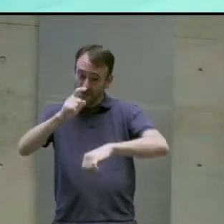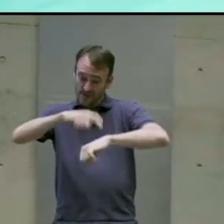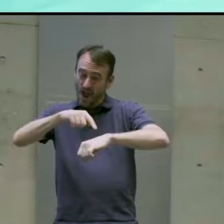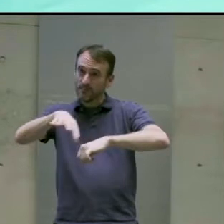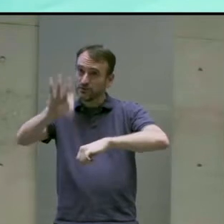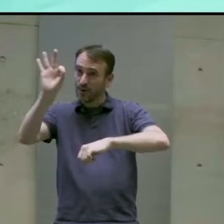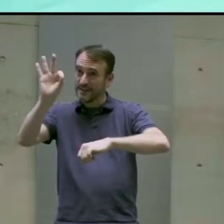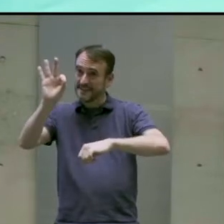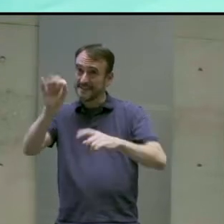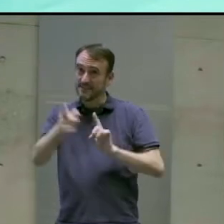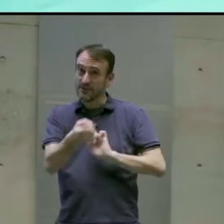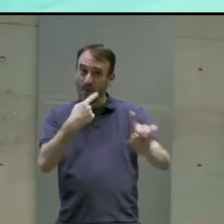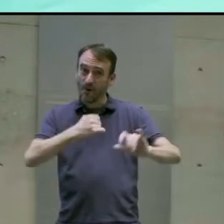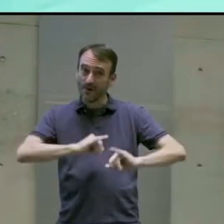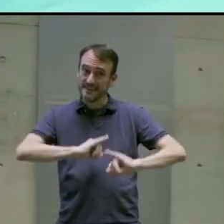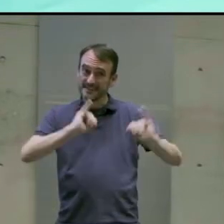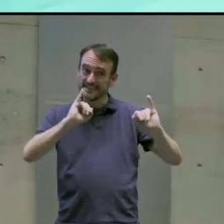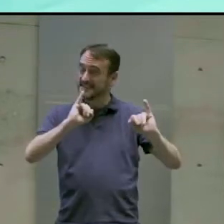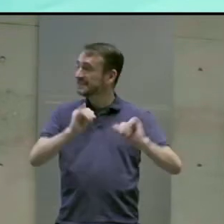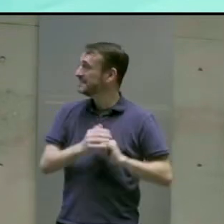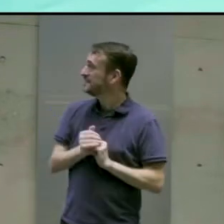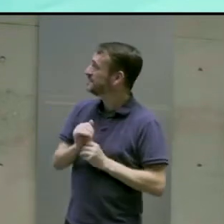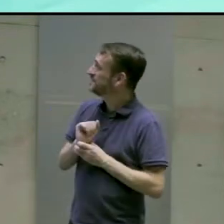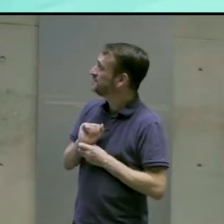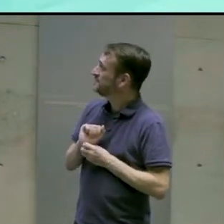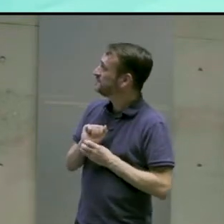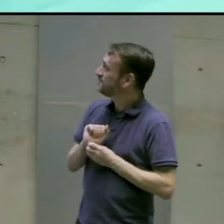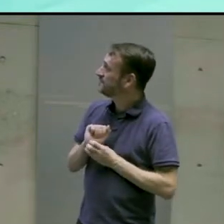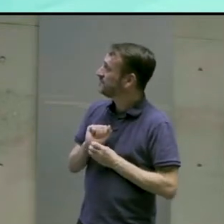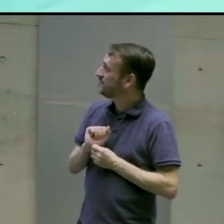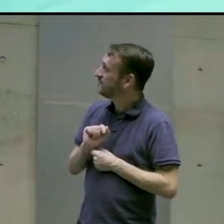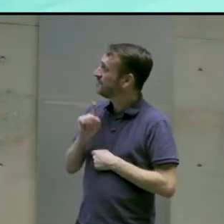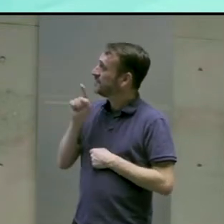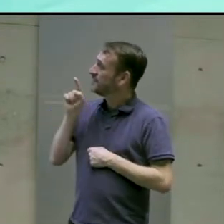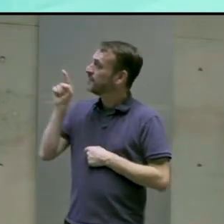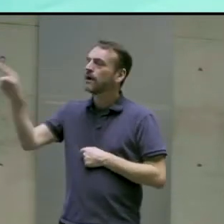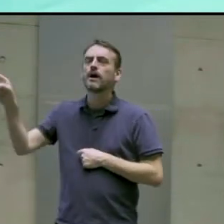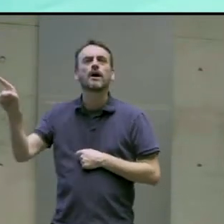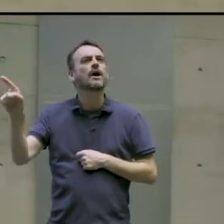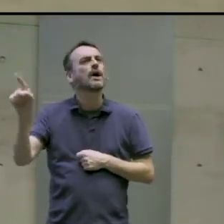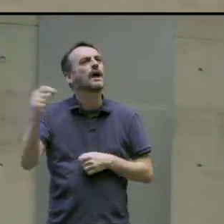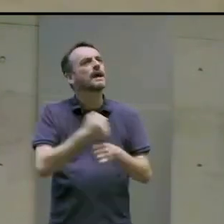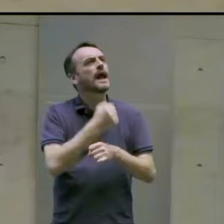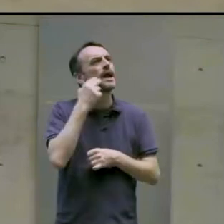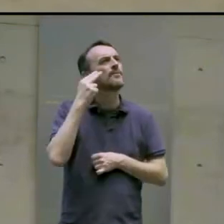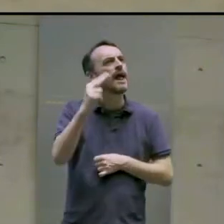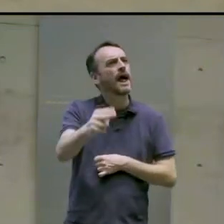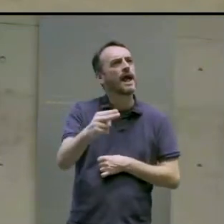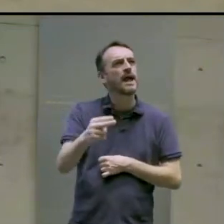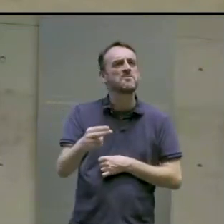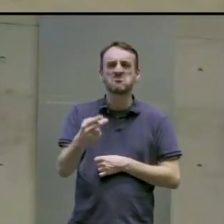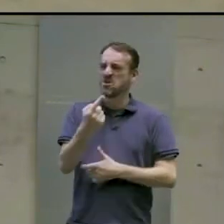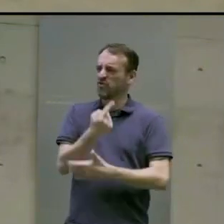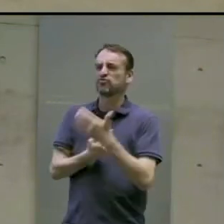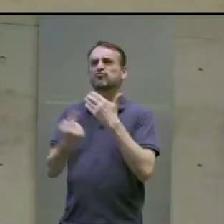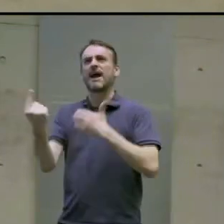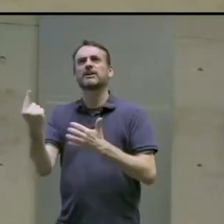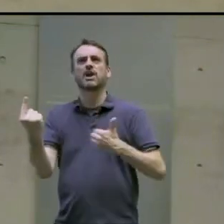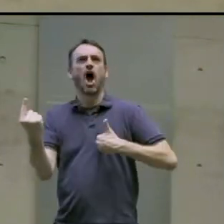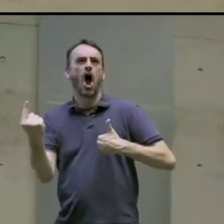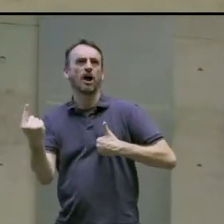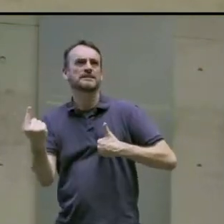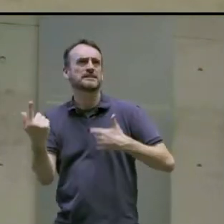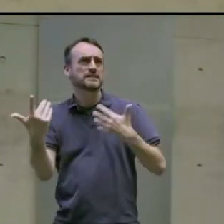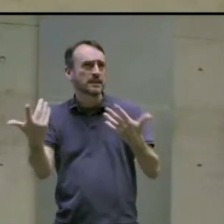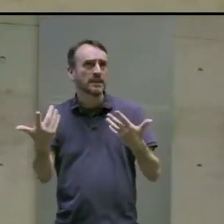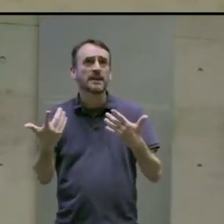anyway. So one of the things we did in Stranded Hearts, which is a sort of survival romance sim, is have time